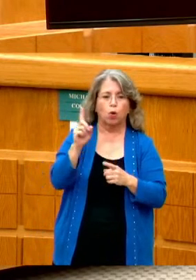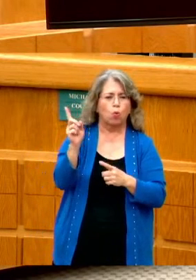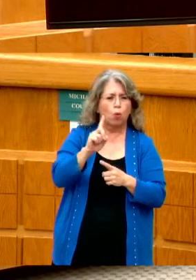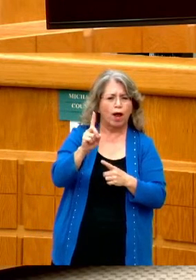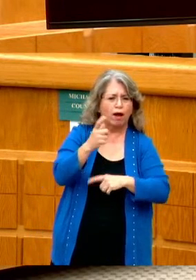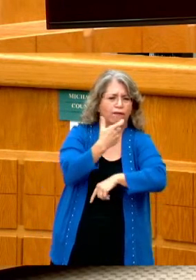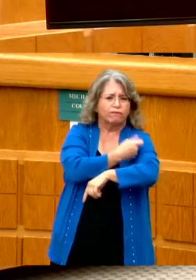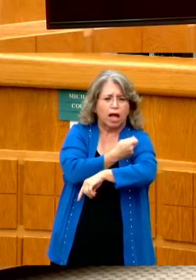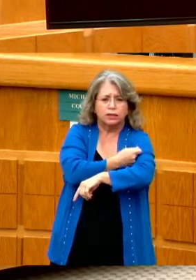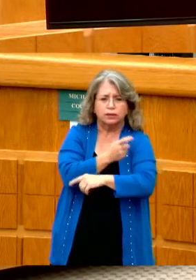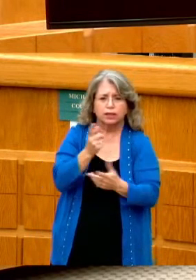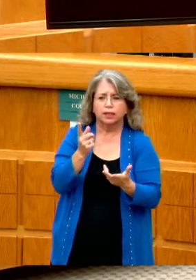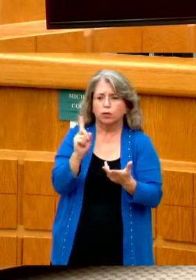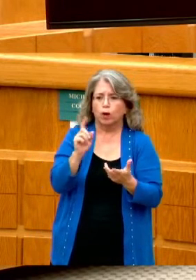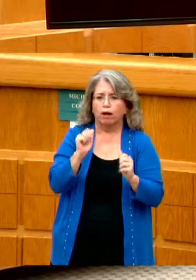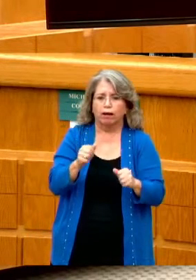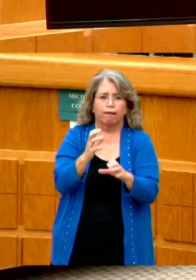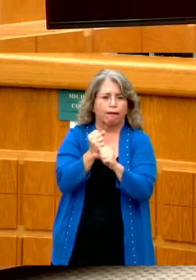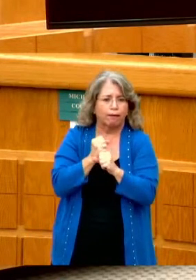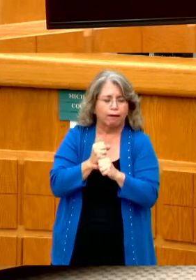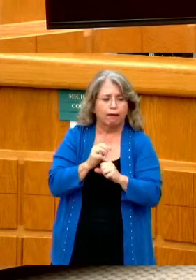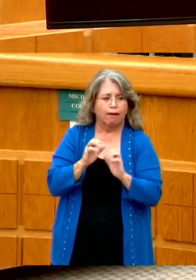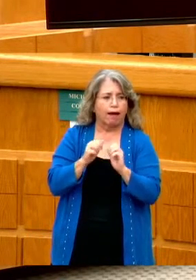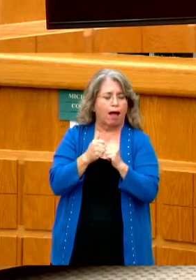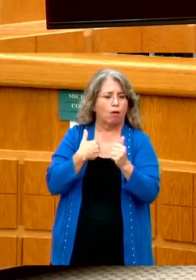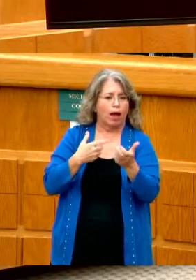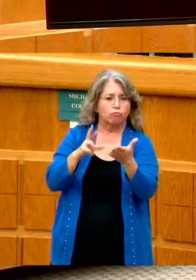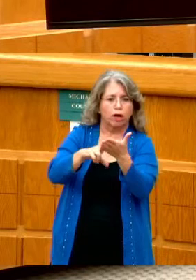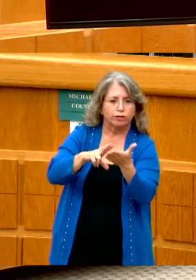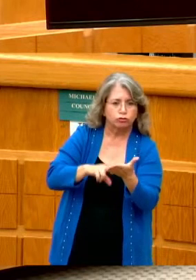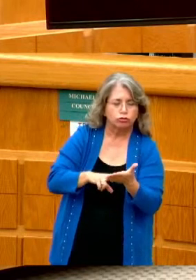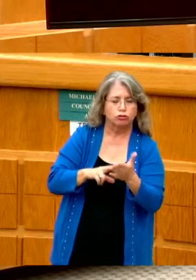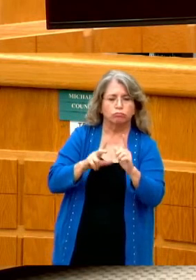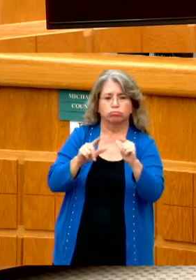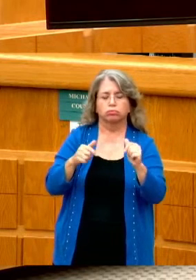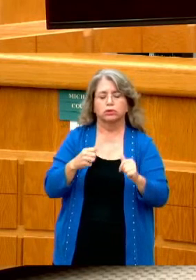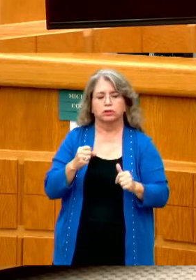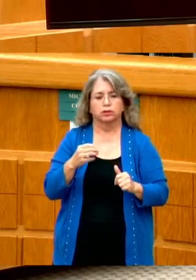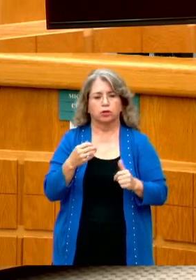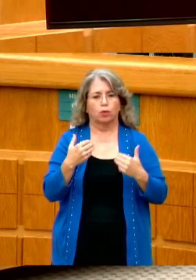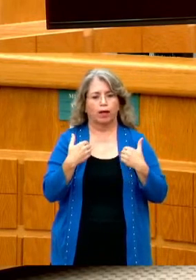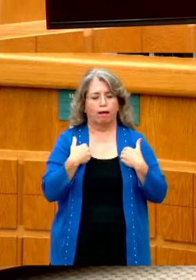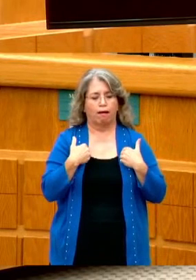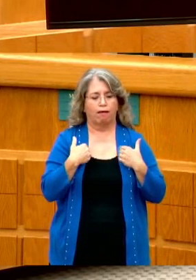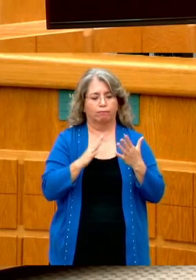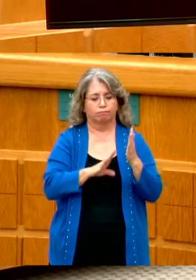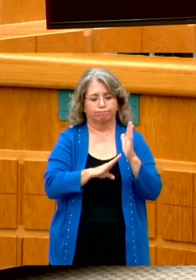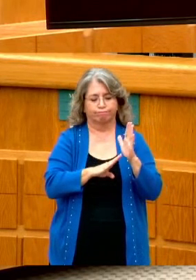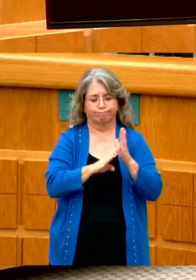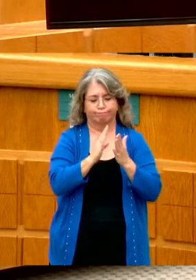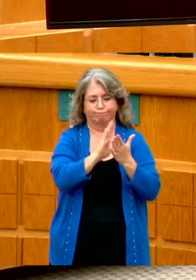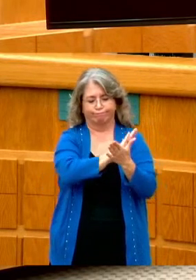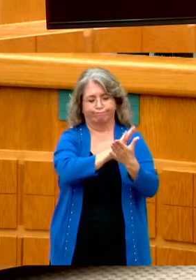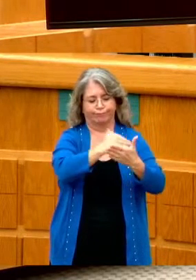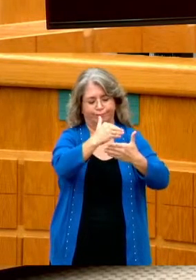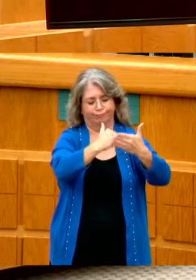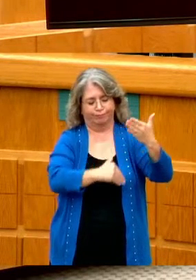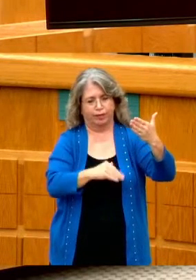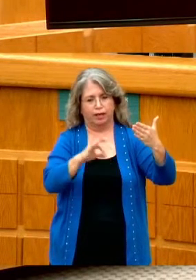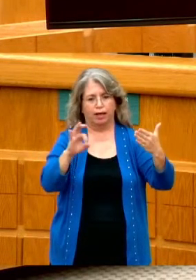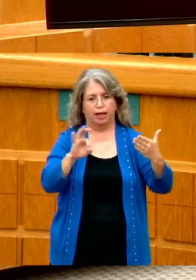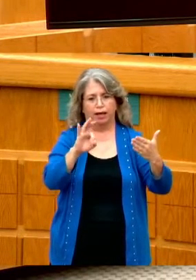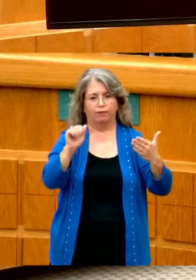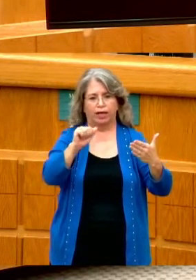vaccine? When can I get it? Where do I line up? How do I register? So we developed frequently asked questions, which is also on our